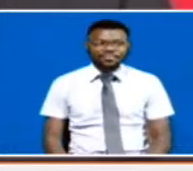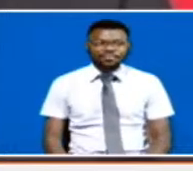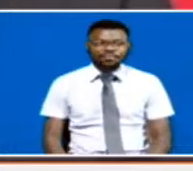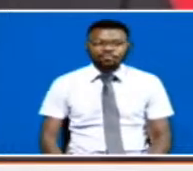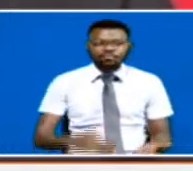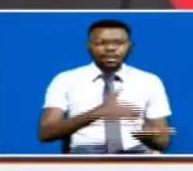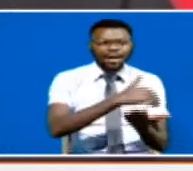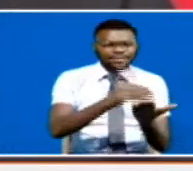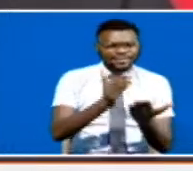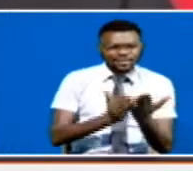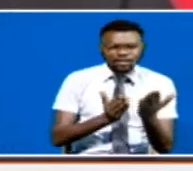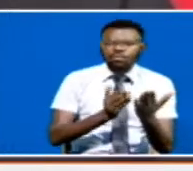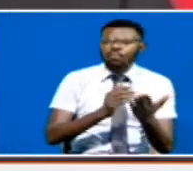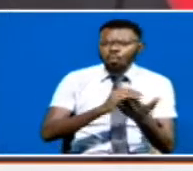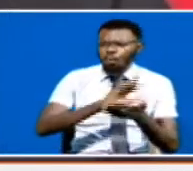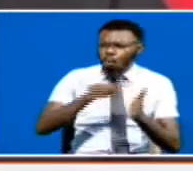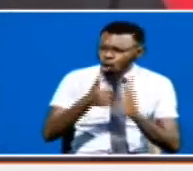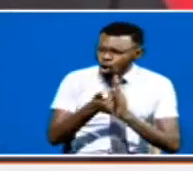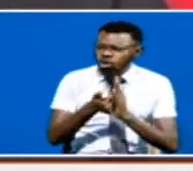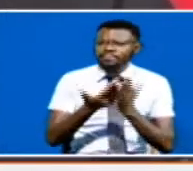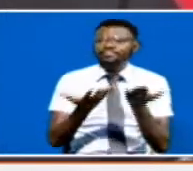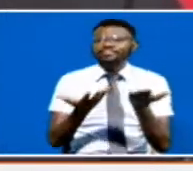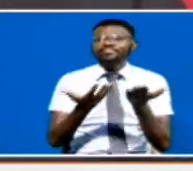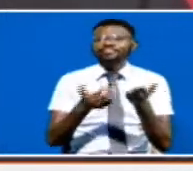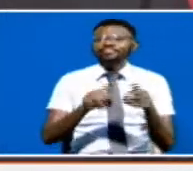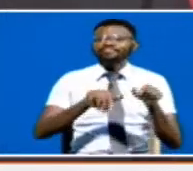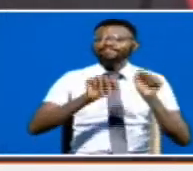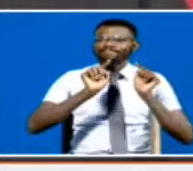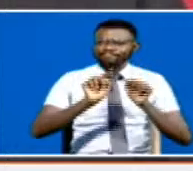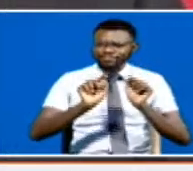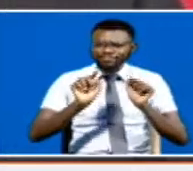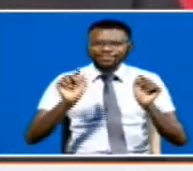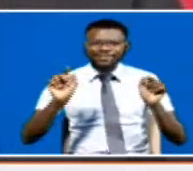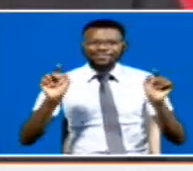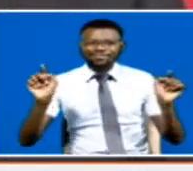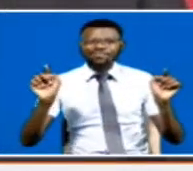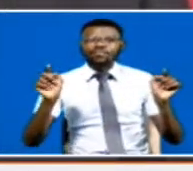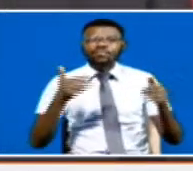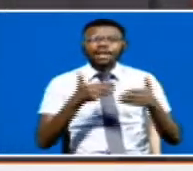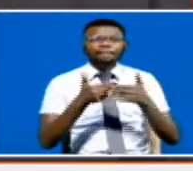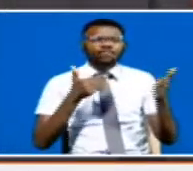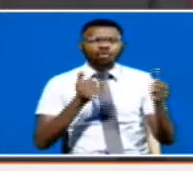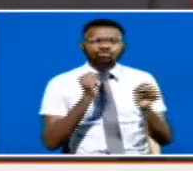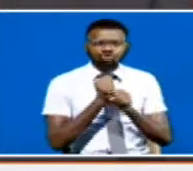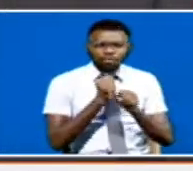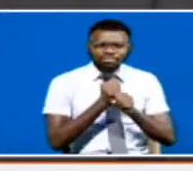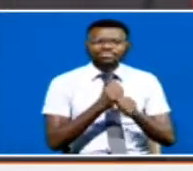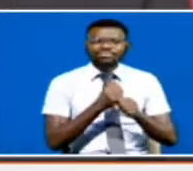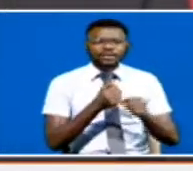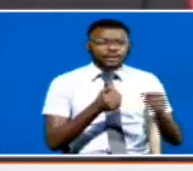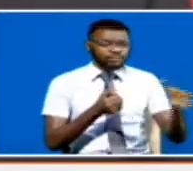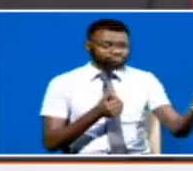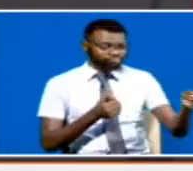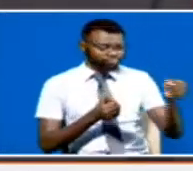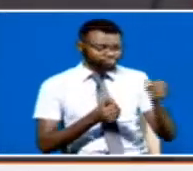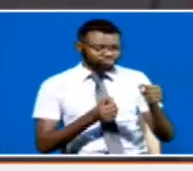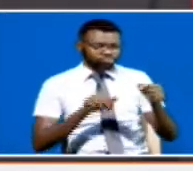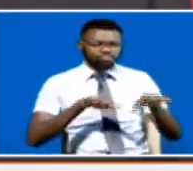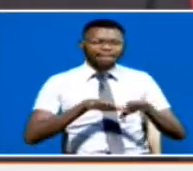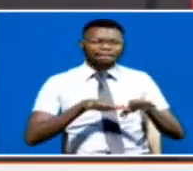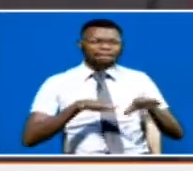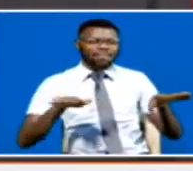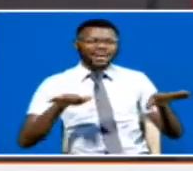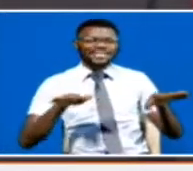sekta zote kabla ya kuajiriwa permanent and pensionable unafanya kazi